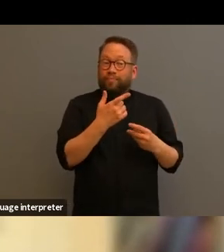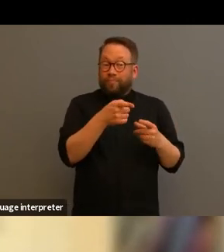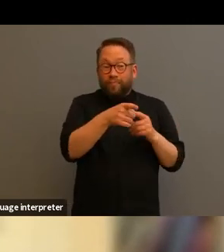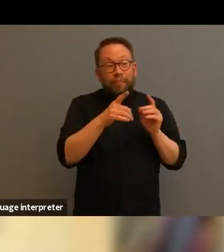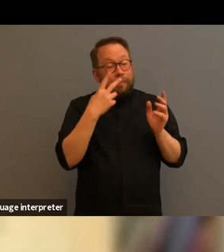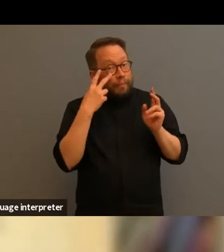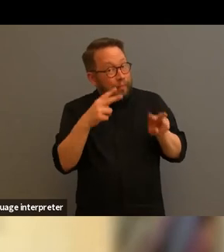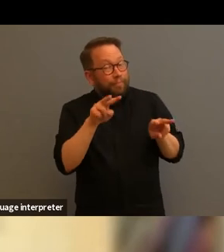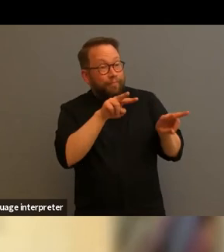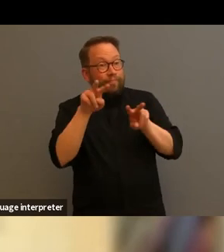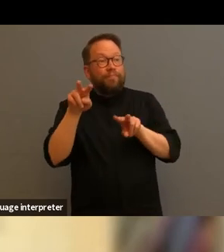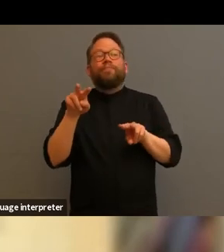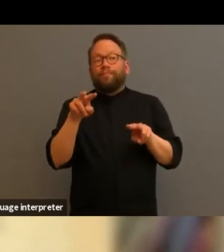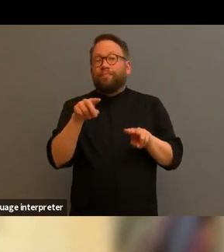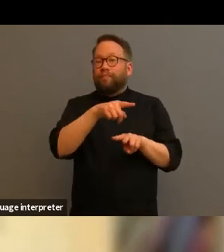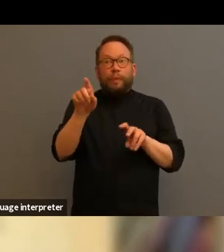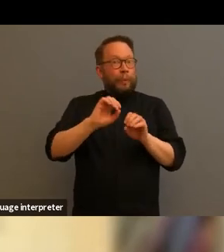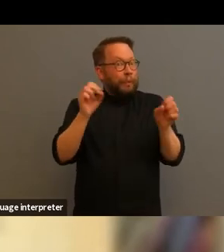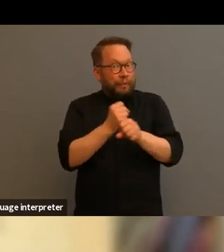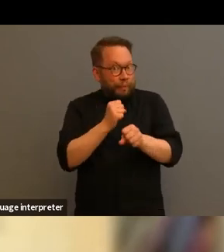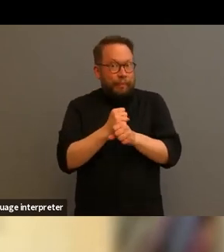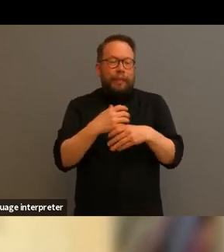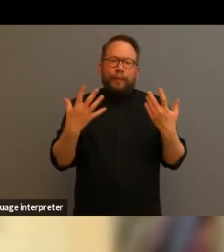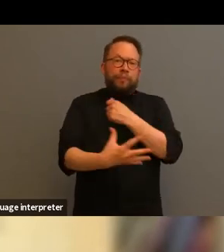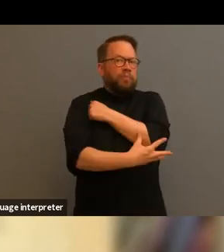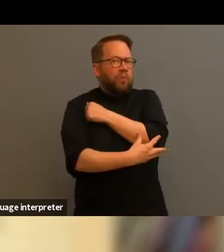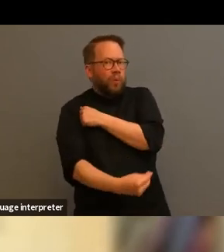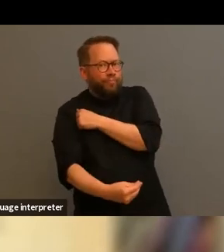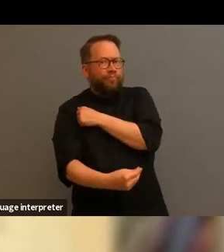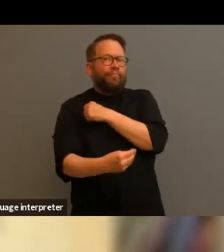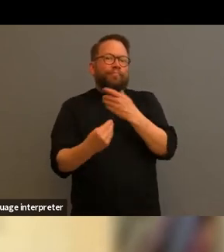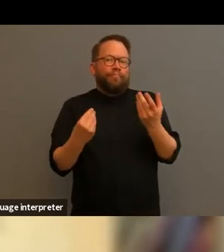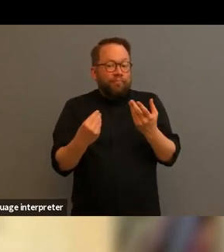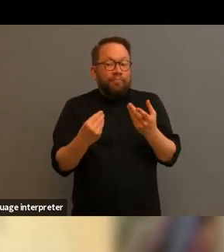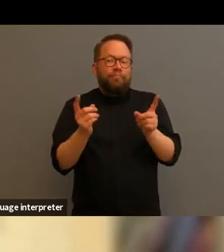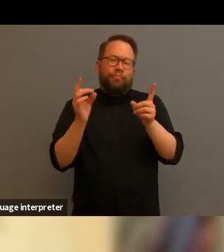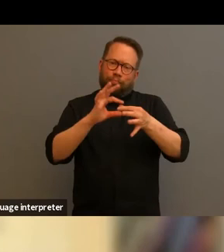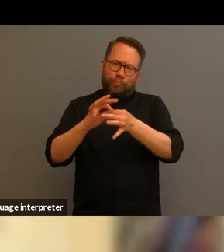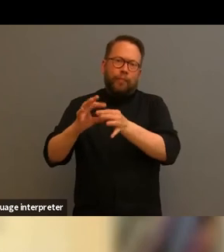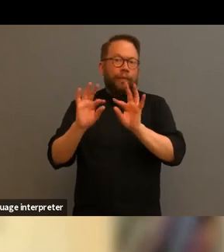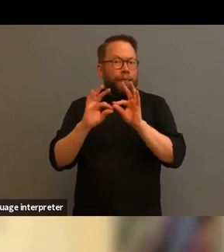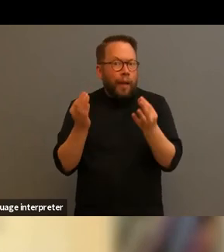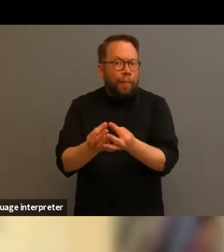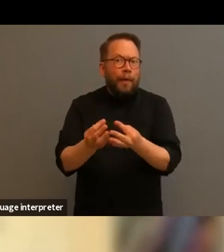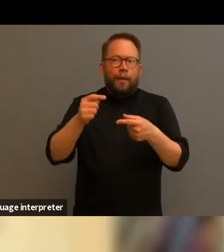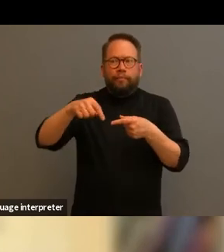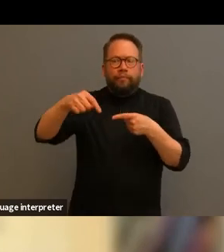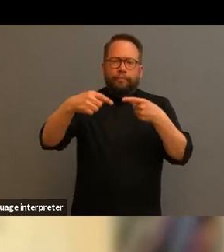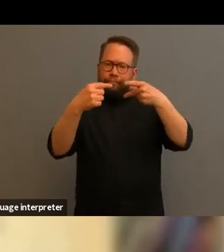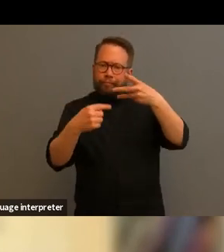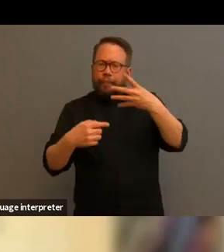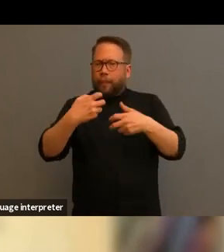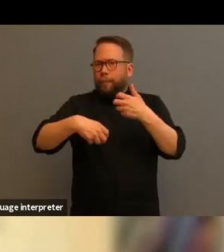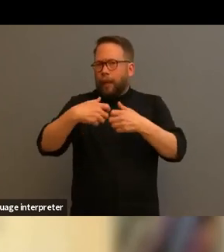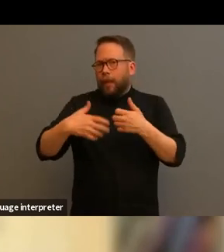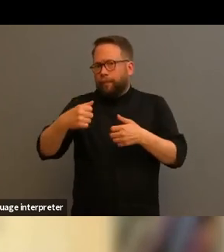challenges for many individuals and families. I think it's really interesting to also the point that